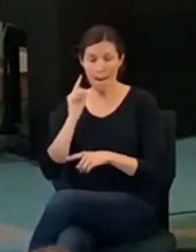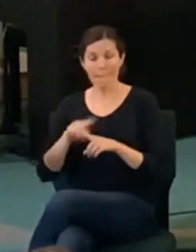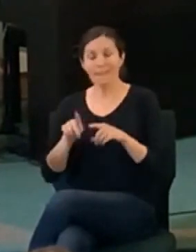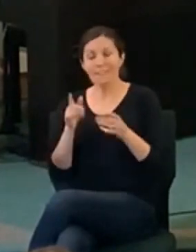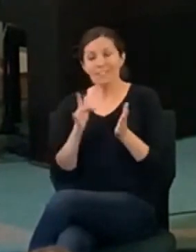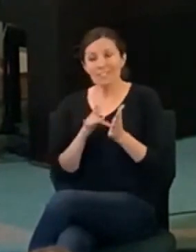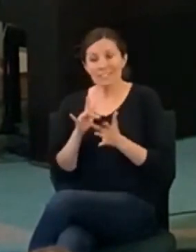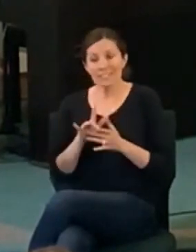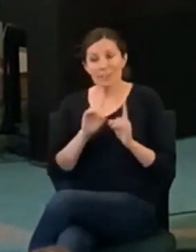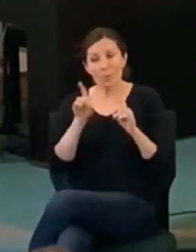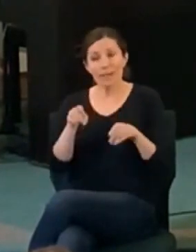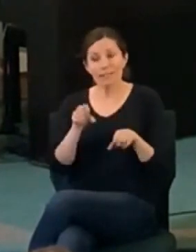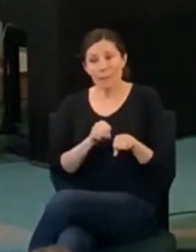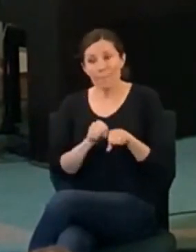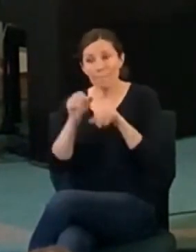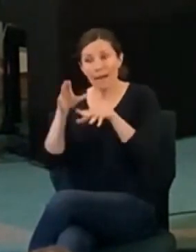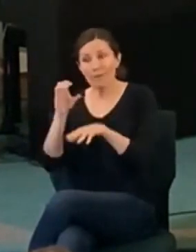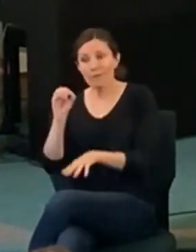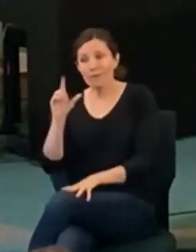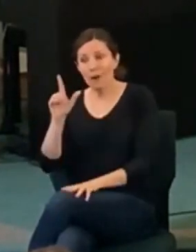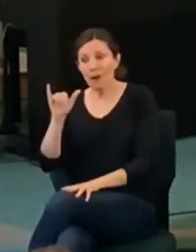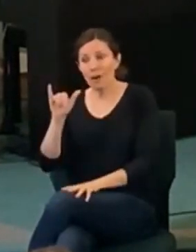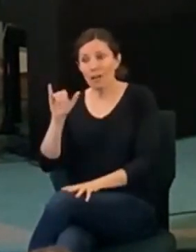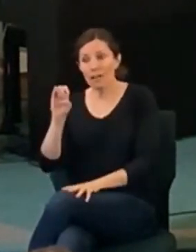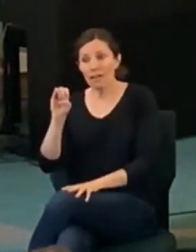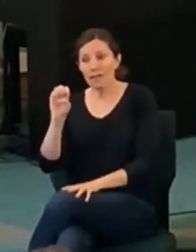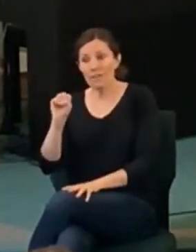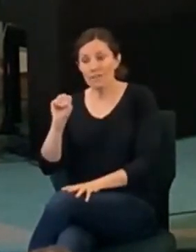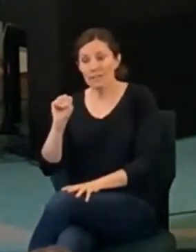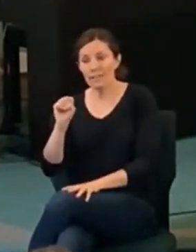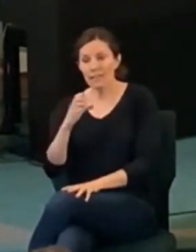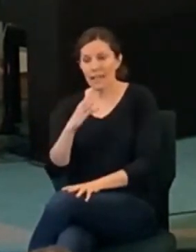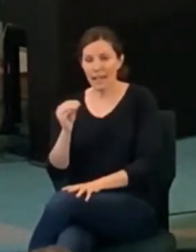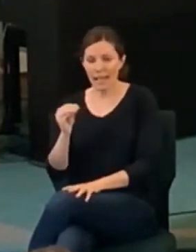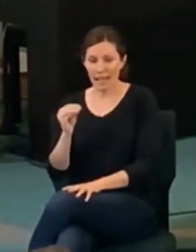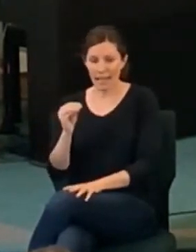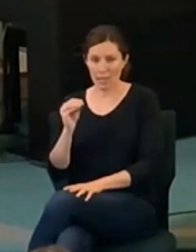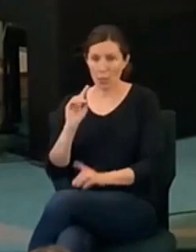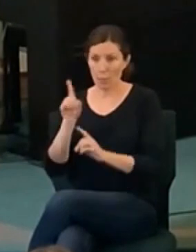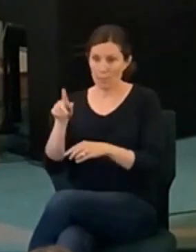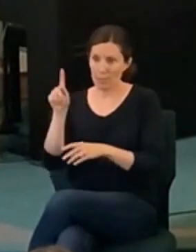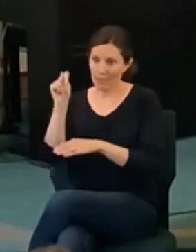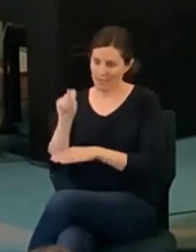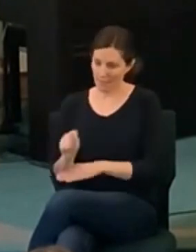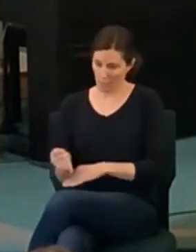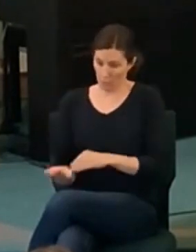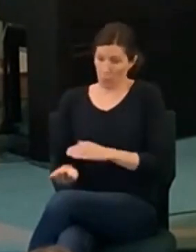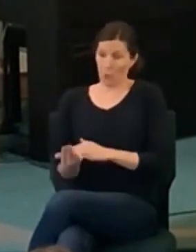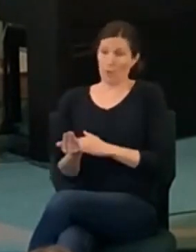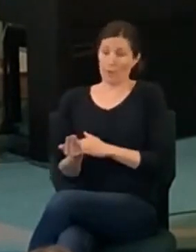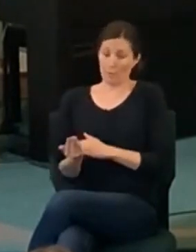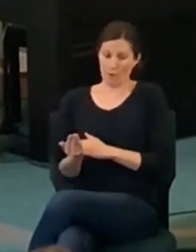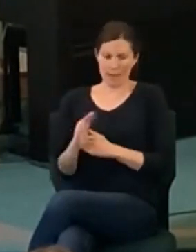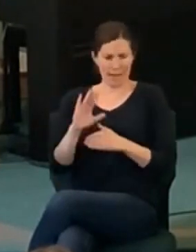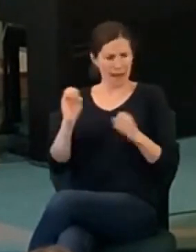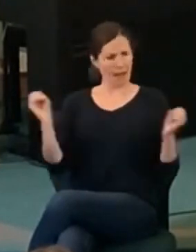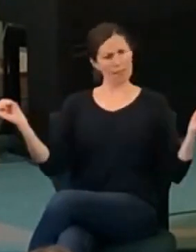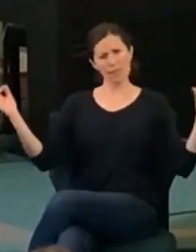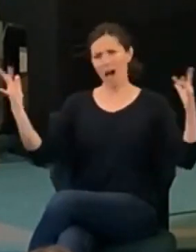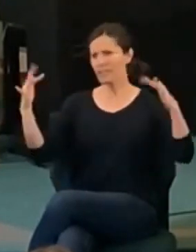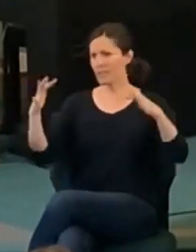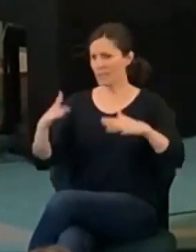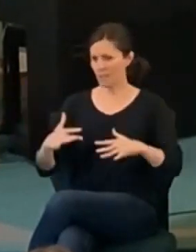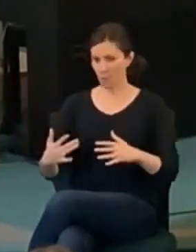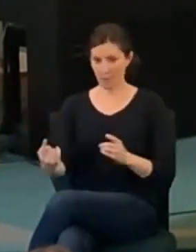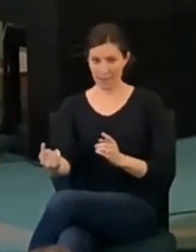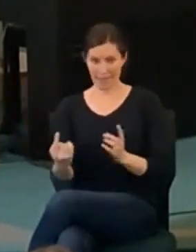7, verse 53. I know the paragraph division and the chapter divisions are a little awkward, but we'll start in